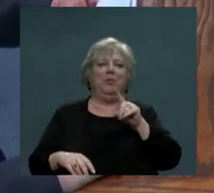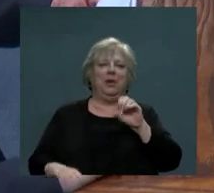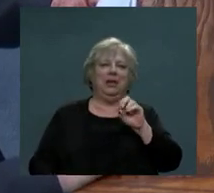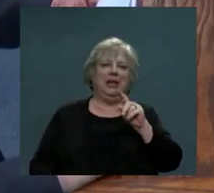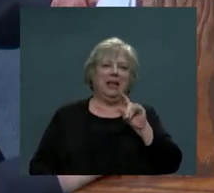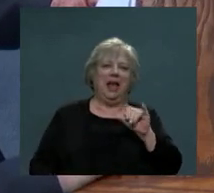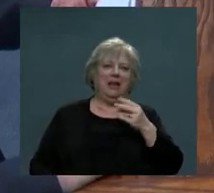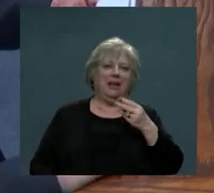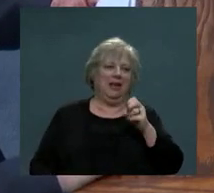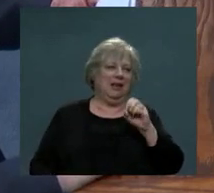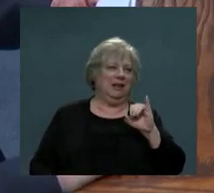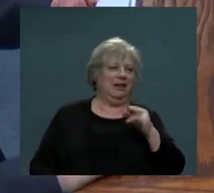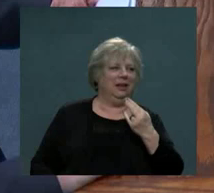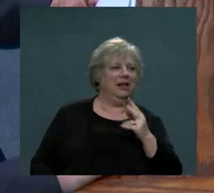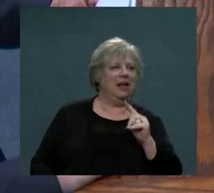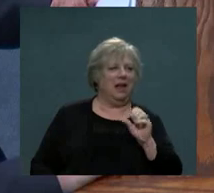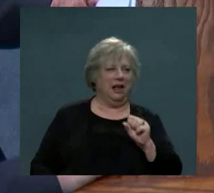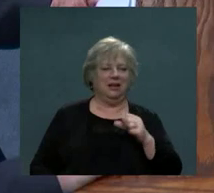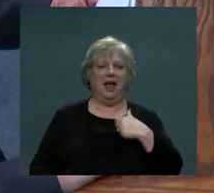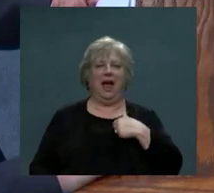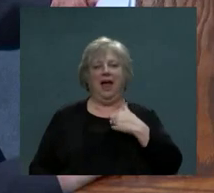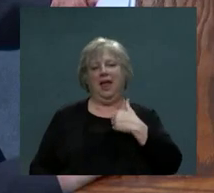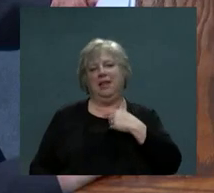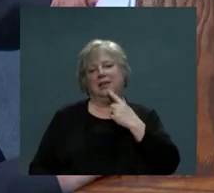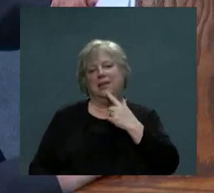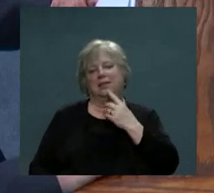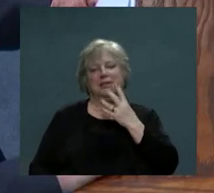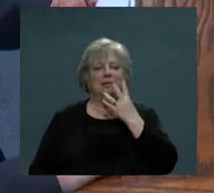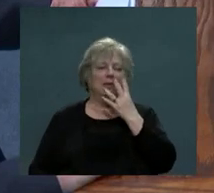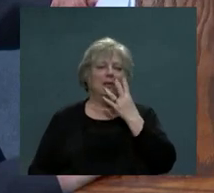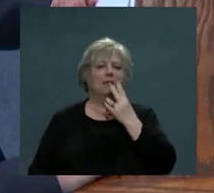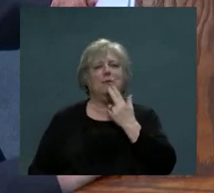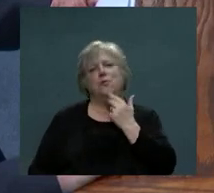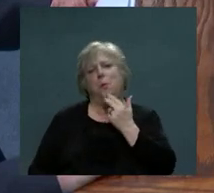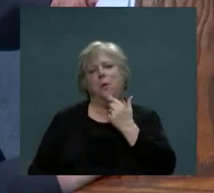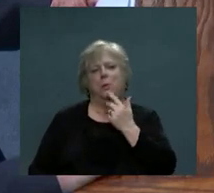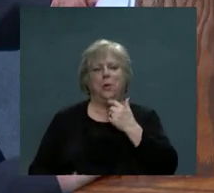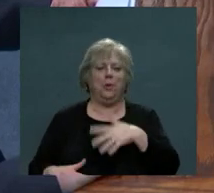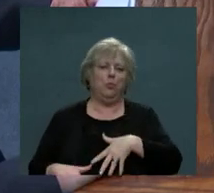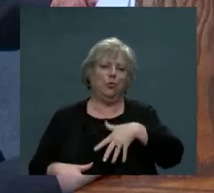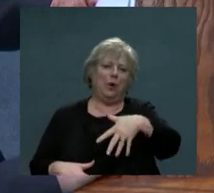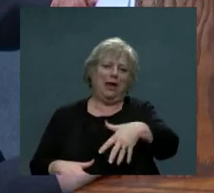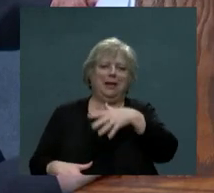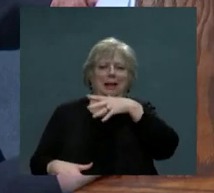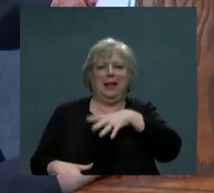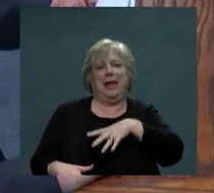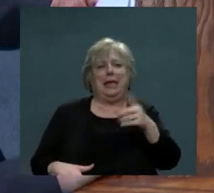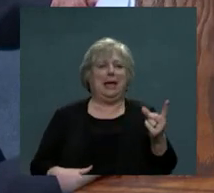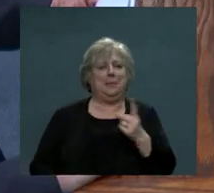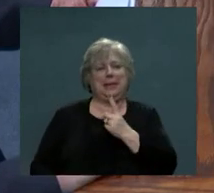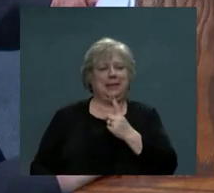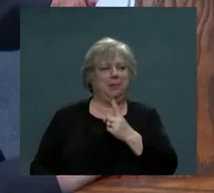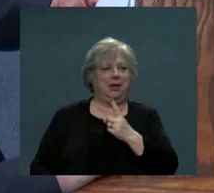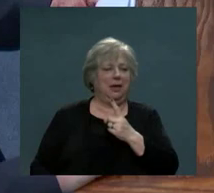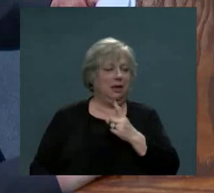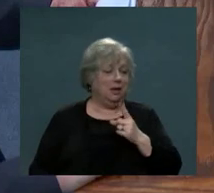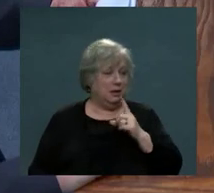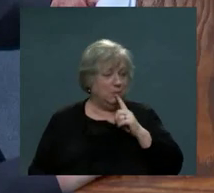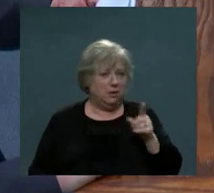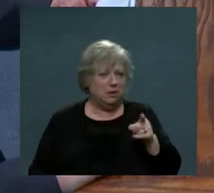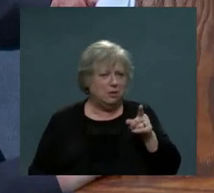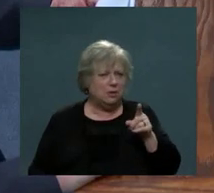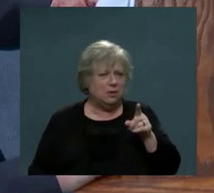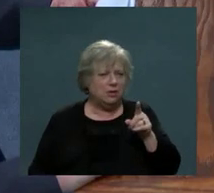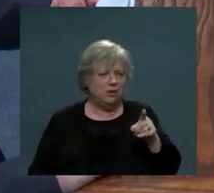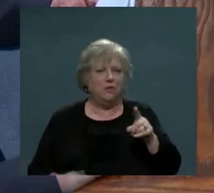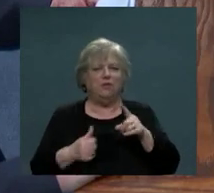this adorable pregnant lady come to see me. It was Narelle. So it